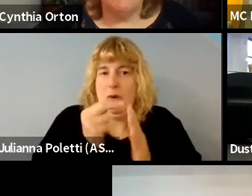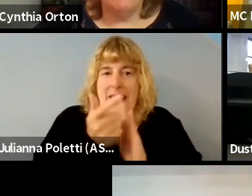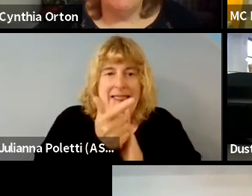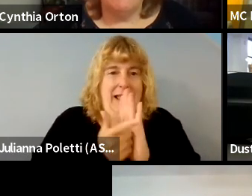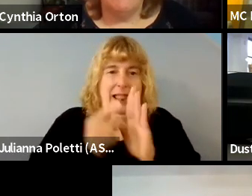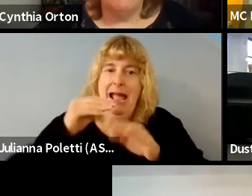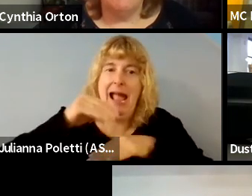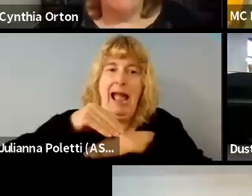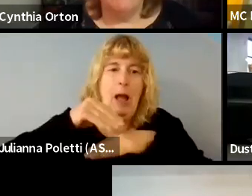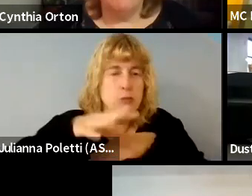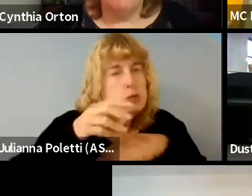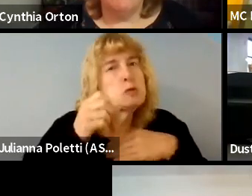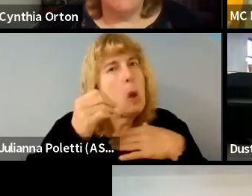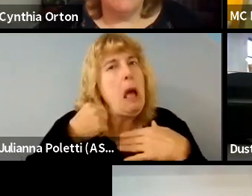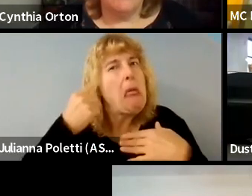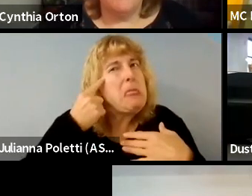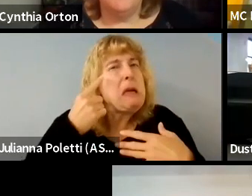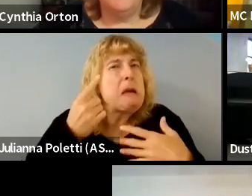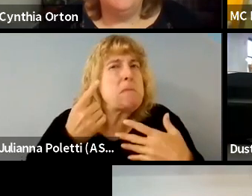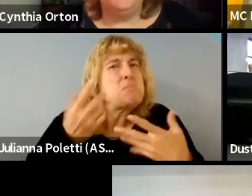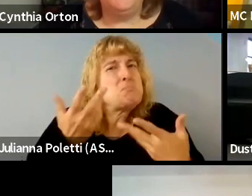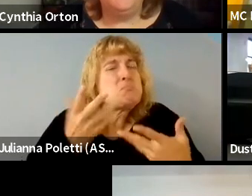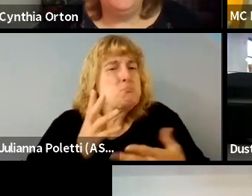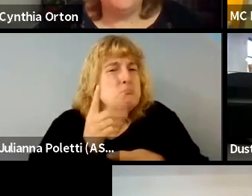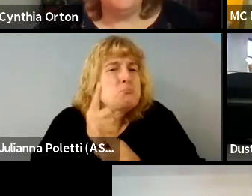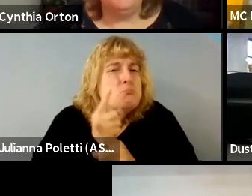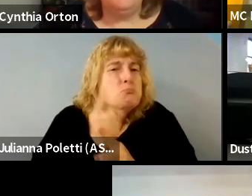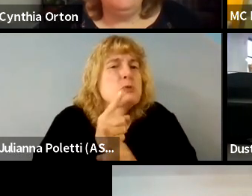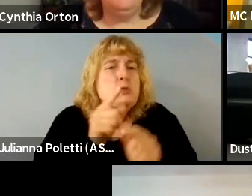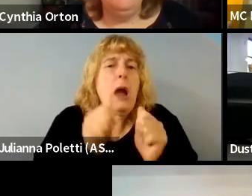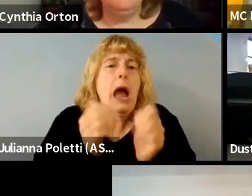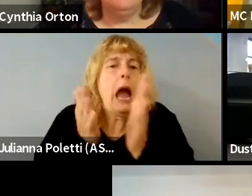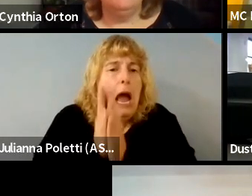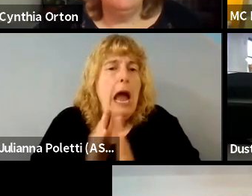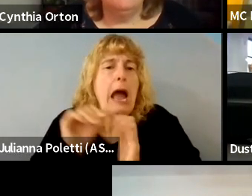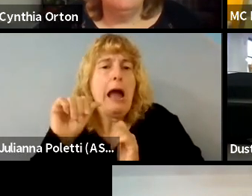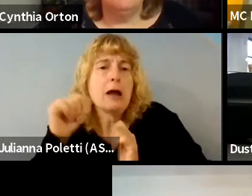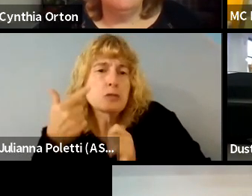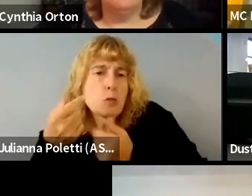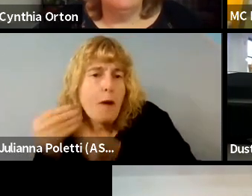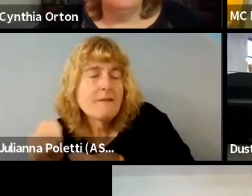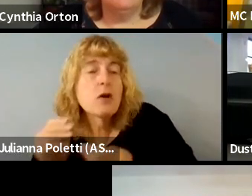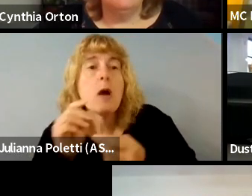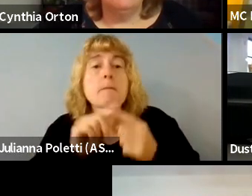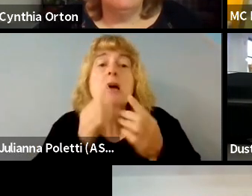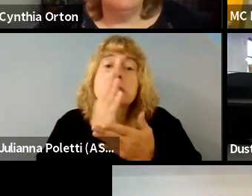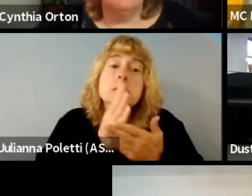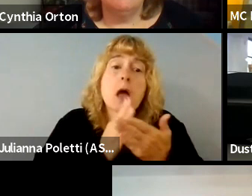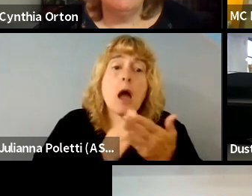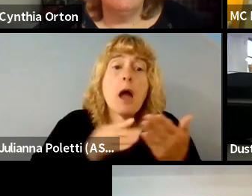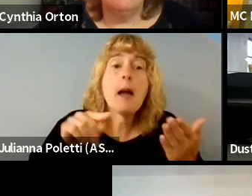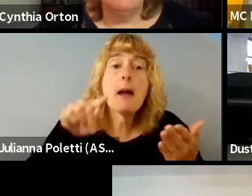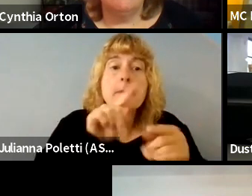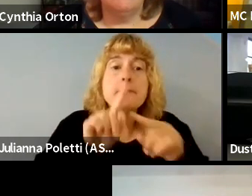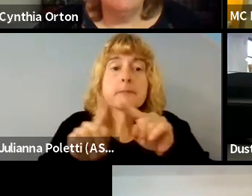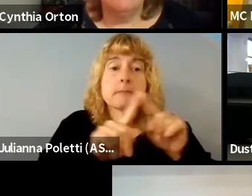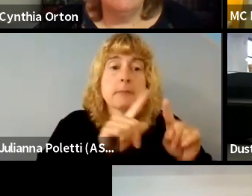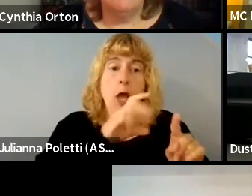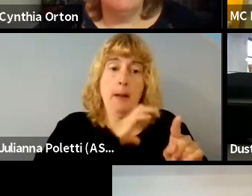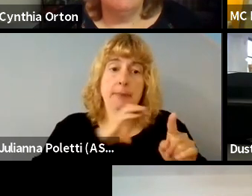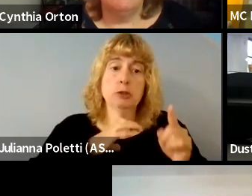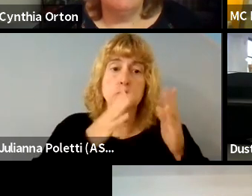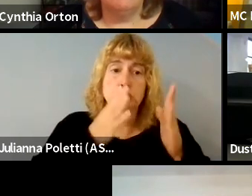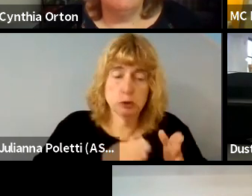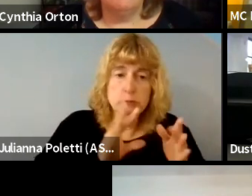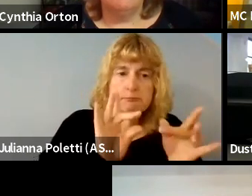I definitely heard the conversation last week of various commissioners making, at least what was clear to me, was making